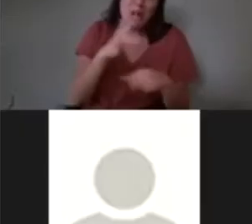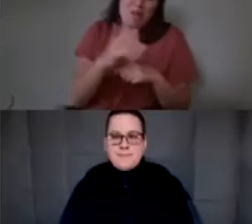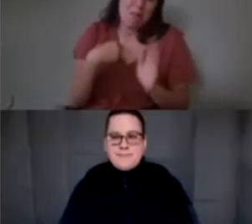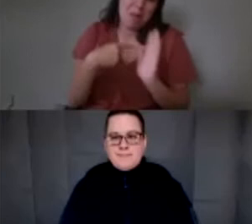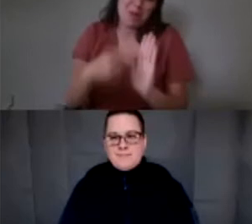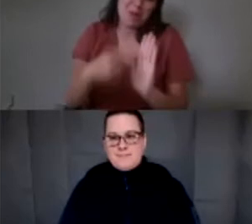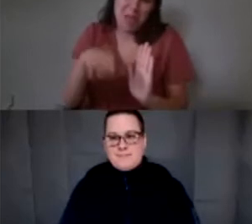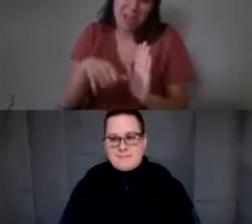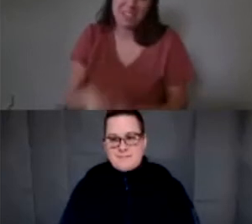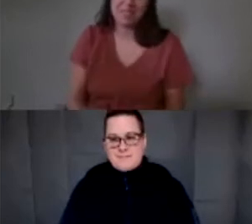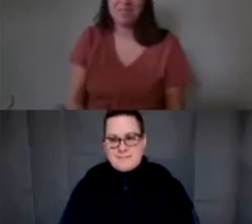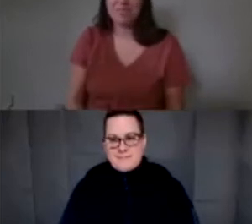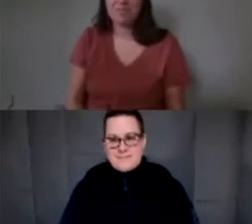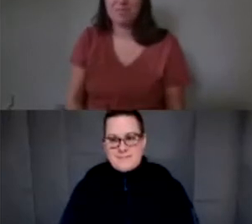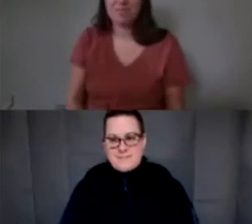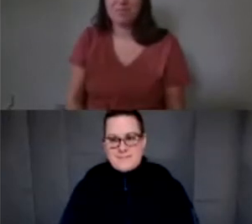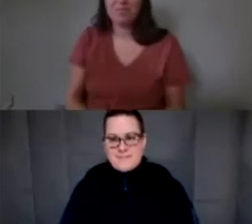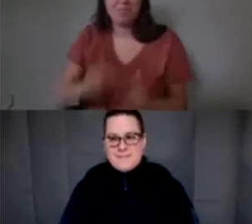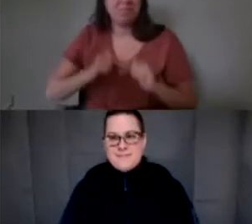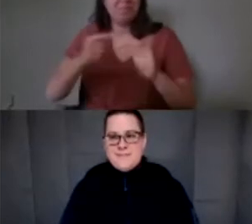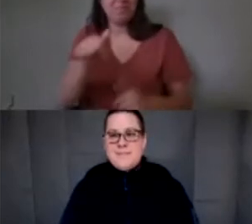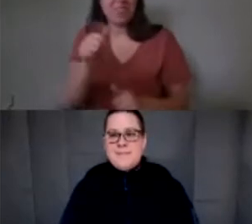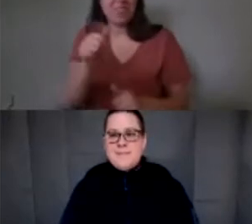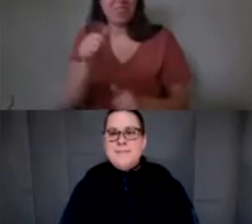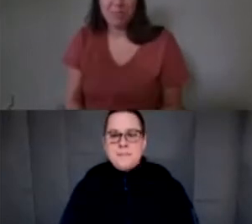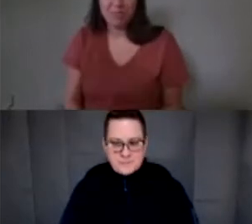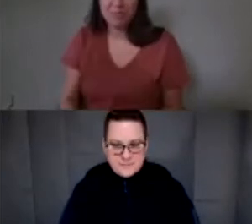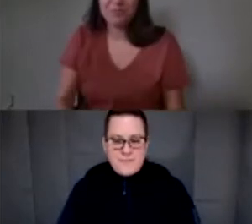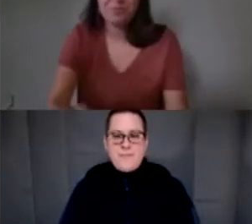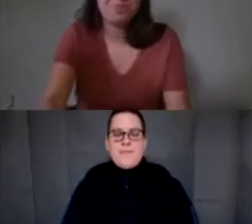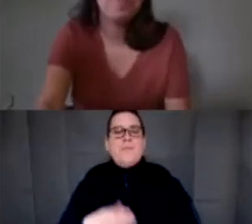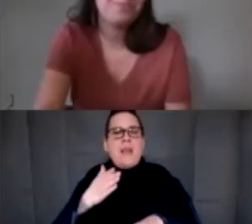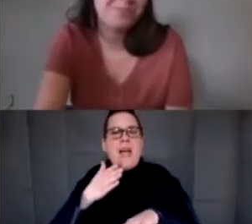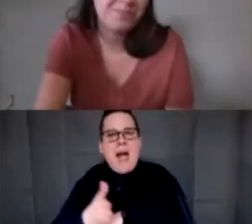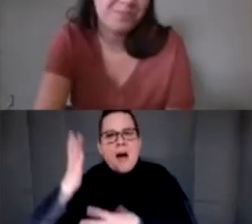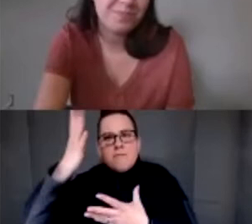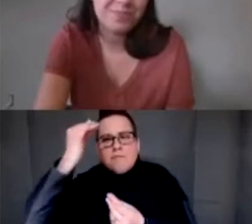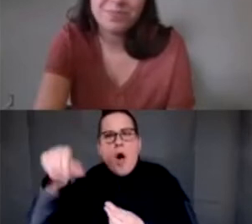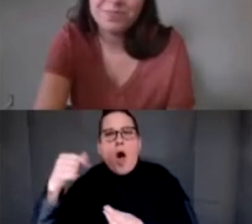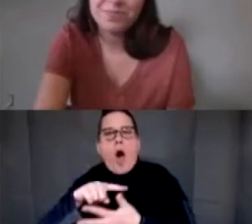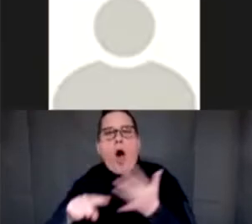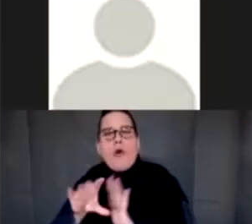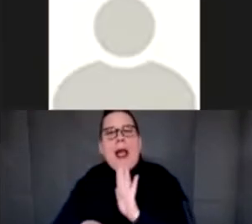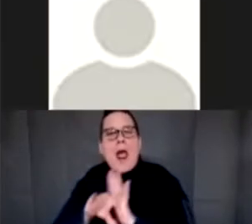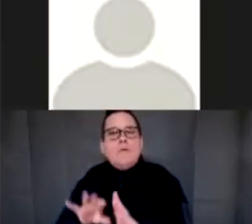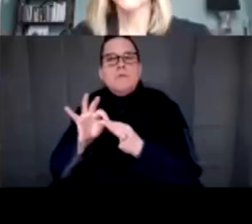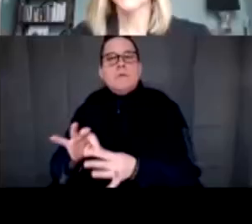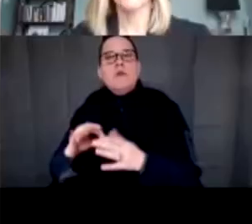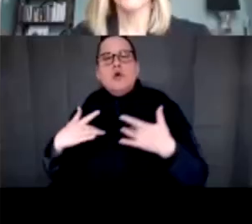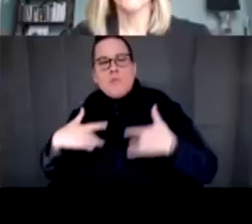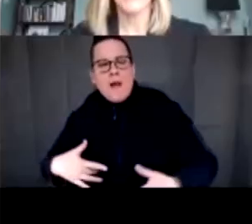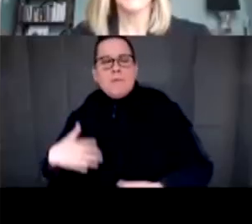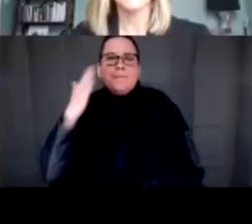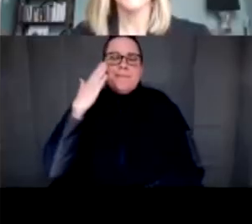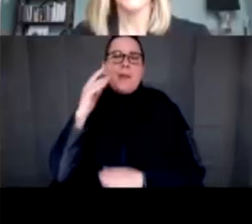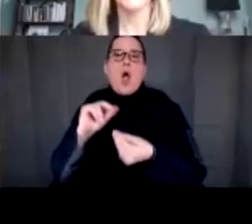So after considering other characteristics that are associated with depression, such as number